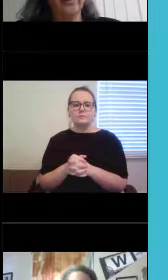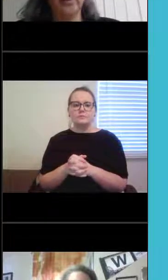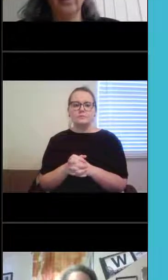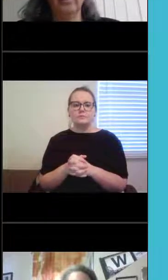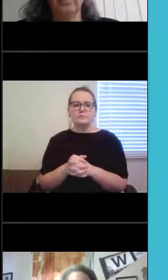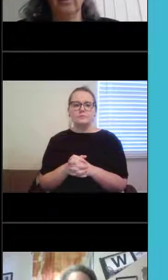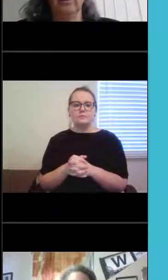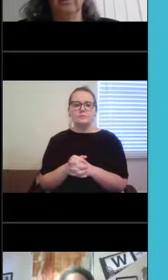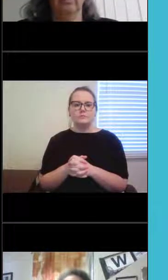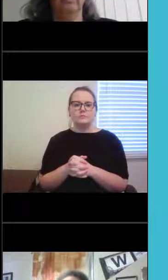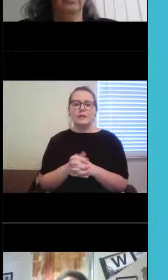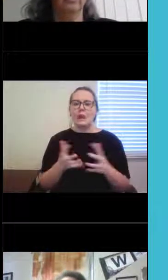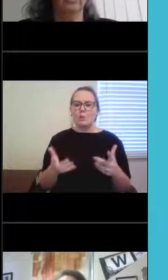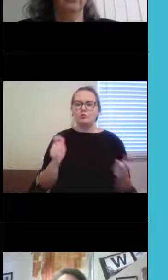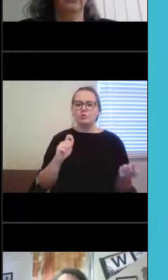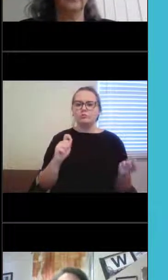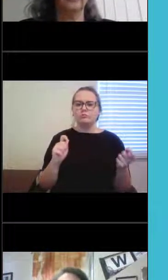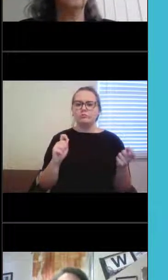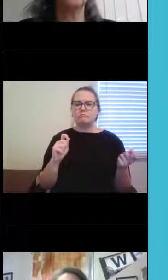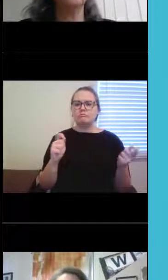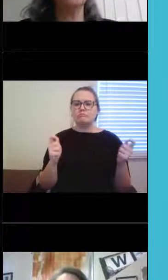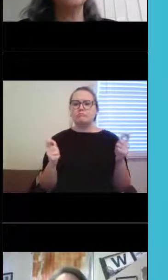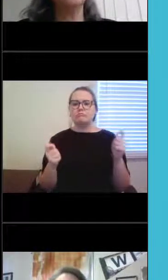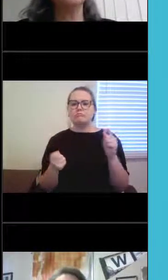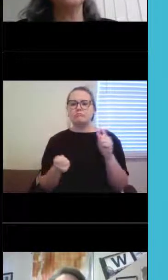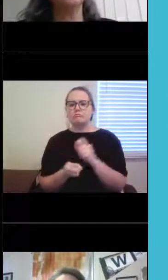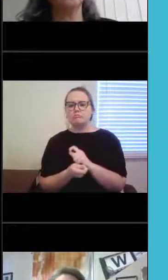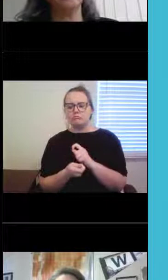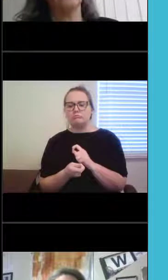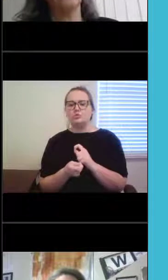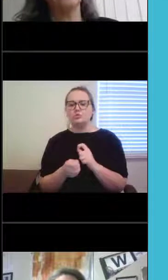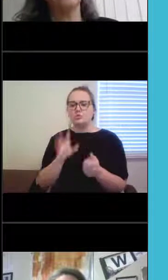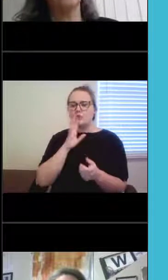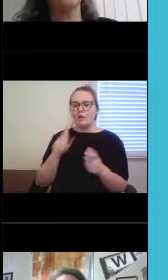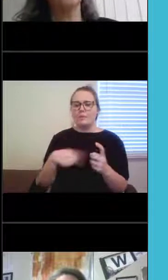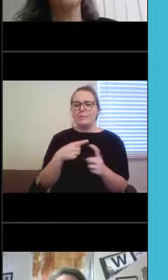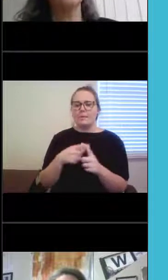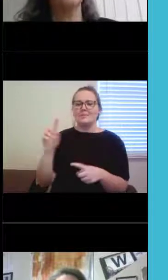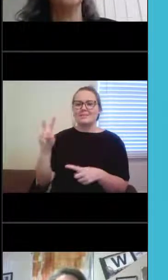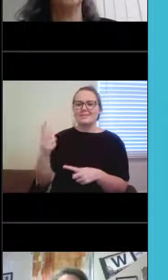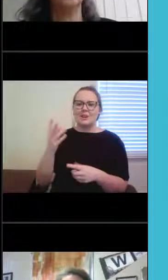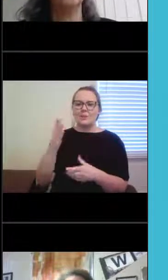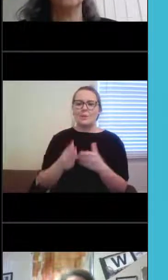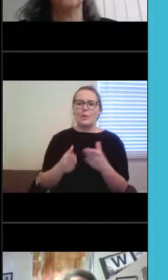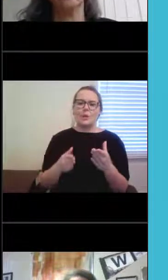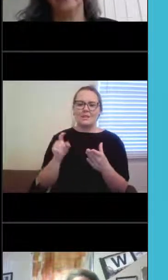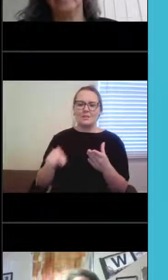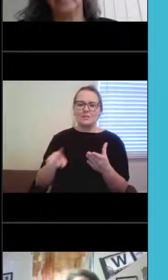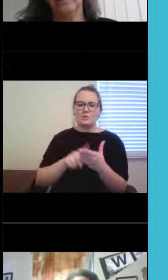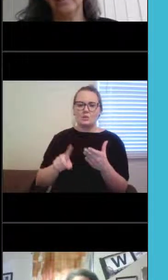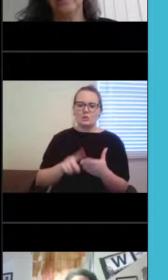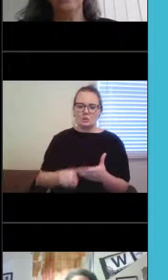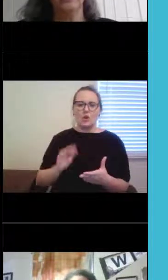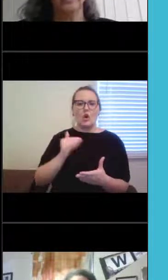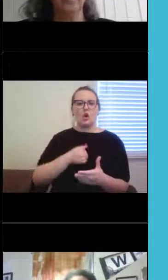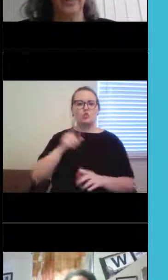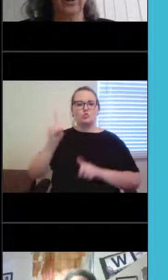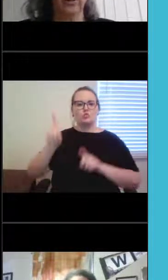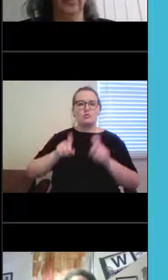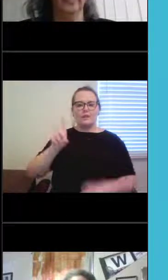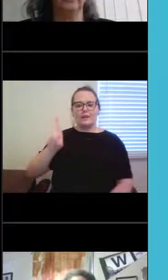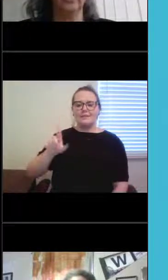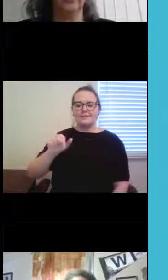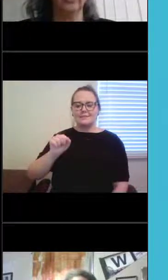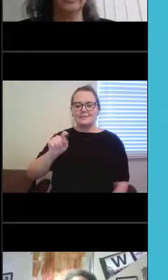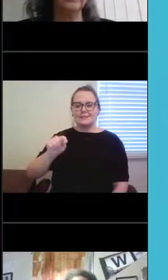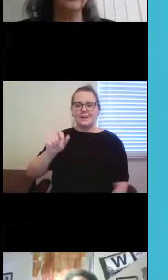to shift gears, just in the interest of time, to talk about this second part of this study. What I was telling you about was our survey data that I